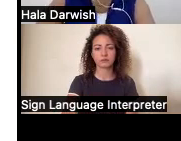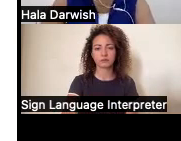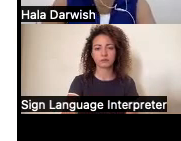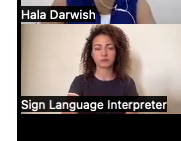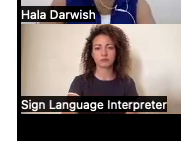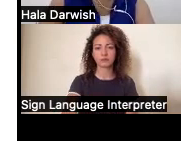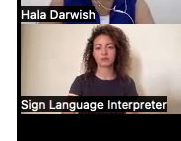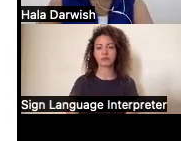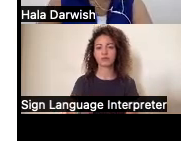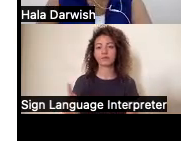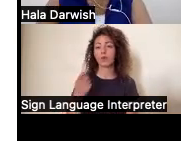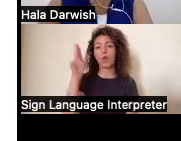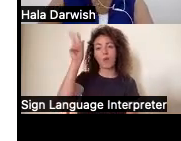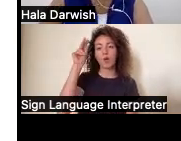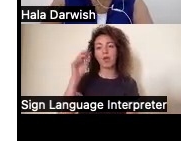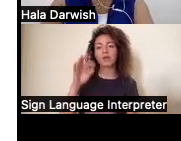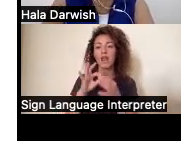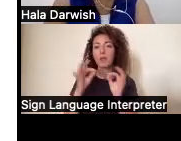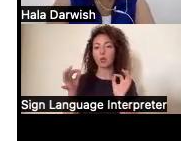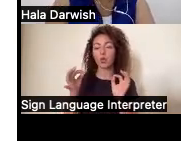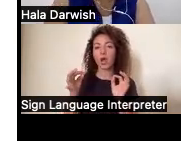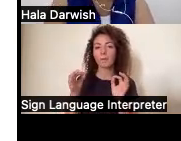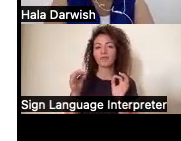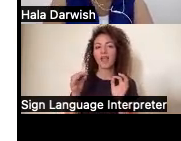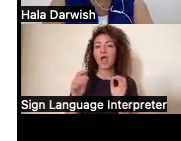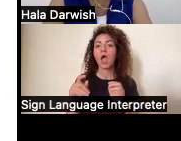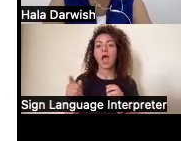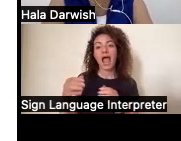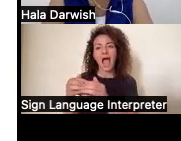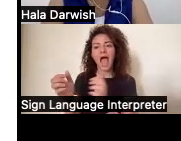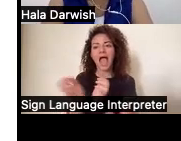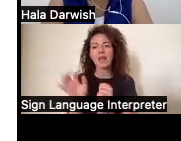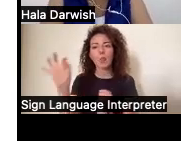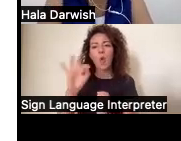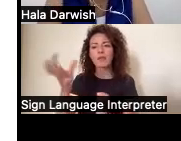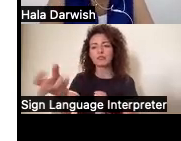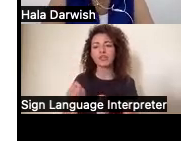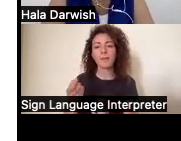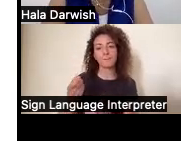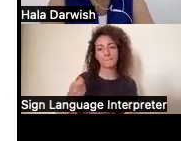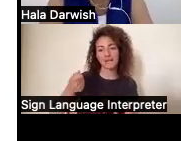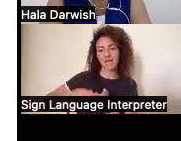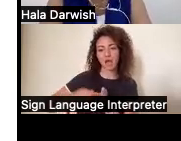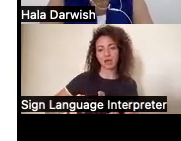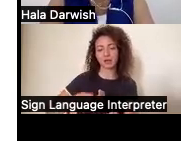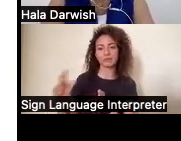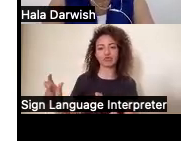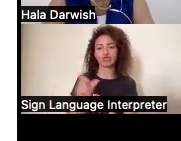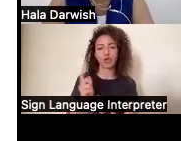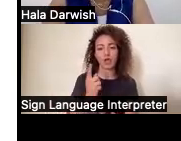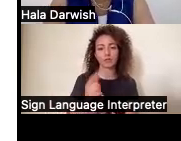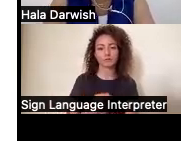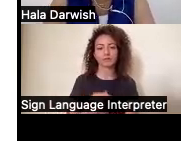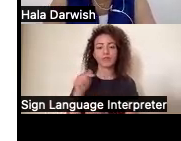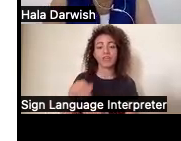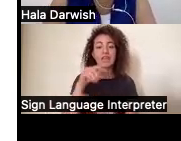First information is about the major income source for the families. So as you can see from the statistics in the governorates where the PDM